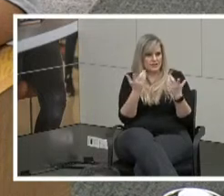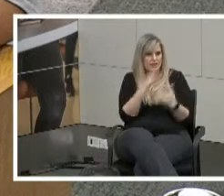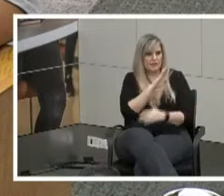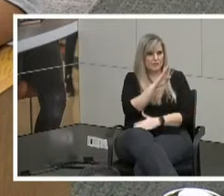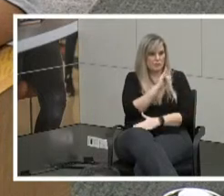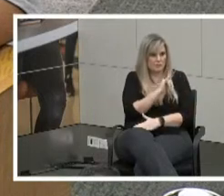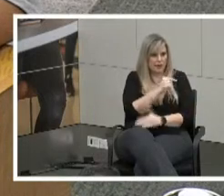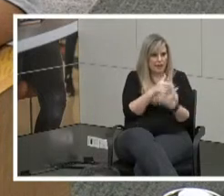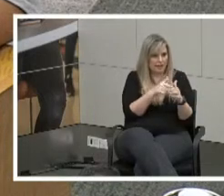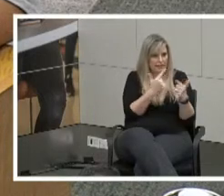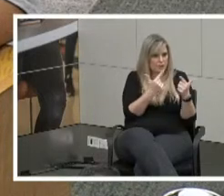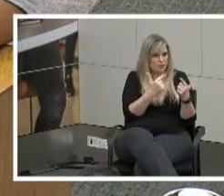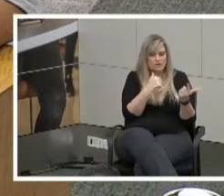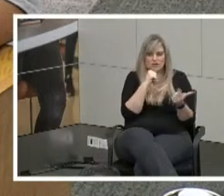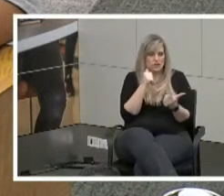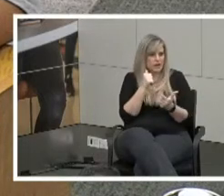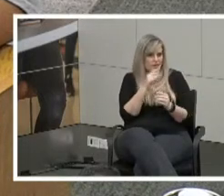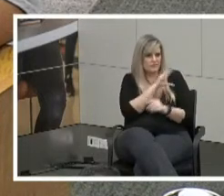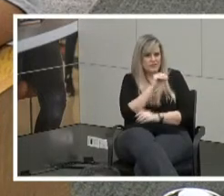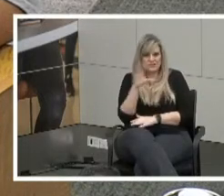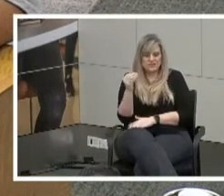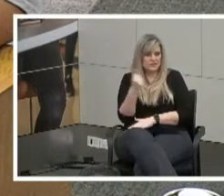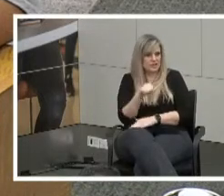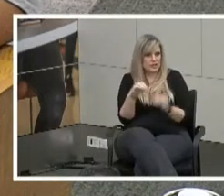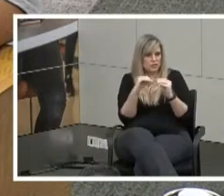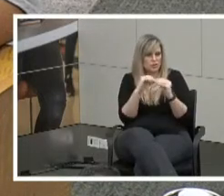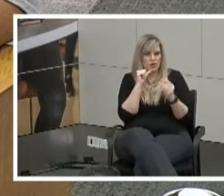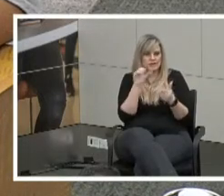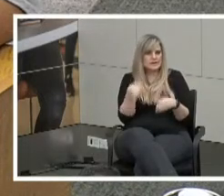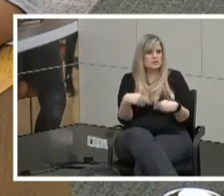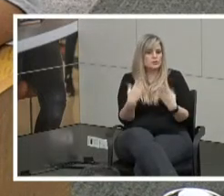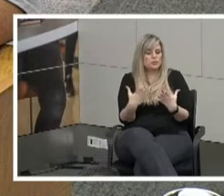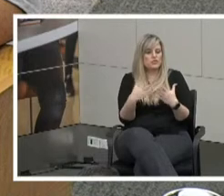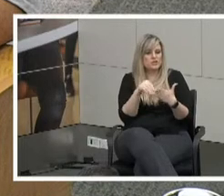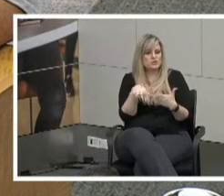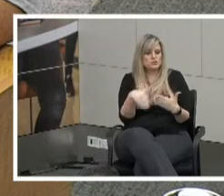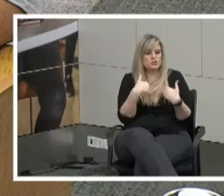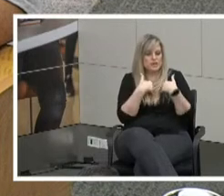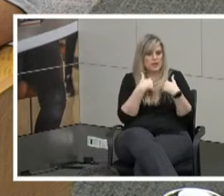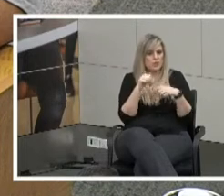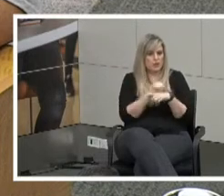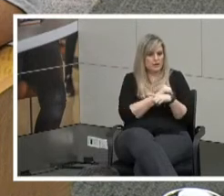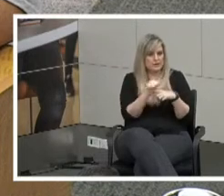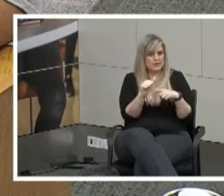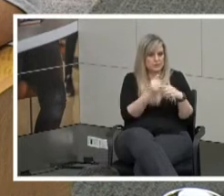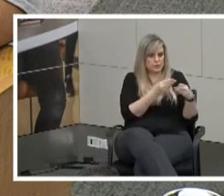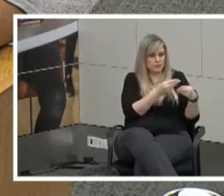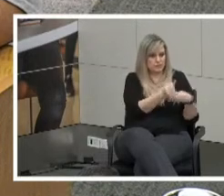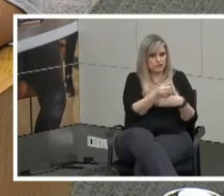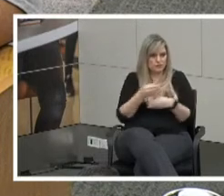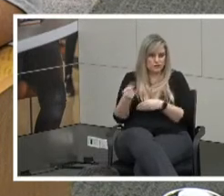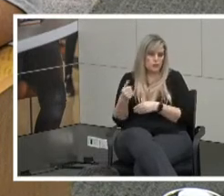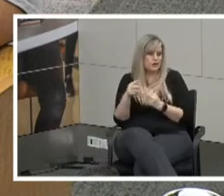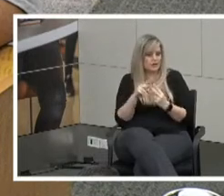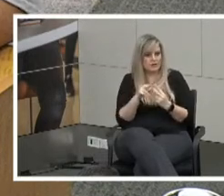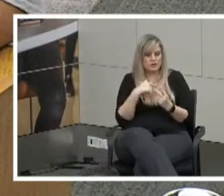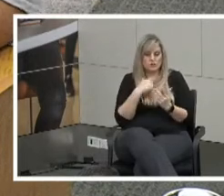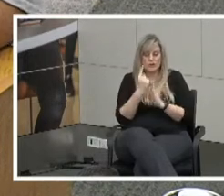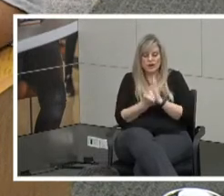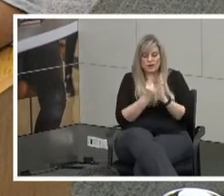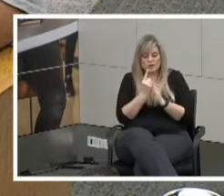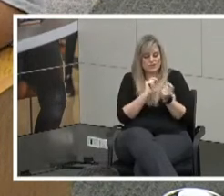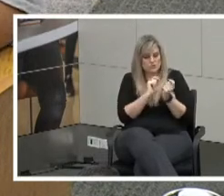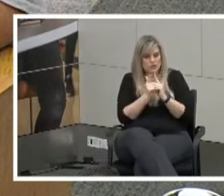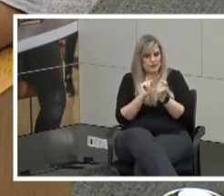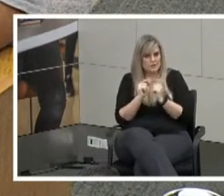anymore every other unit does not give students the practice they need to be fluent in either language having to spend hours translating the